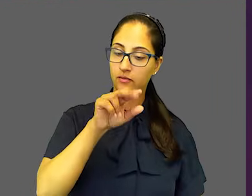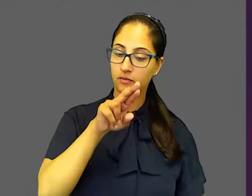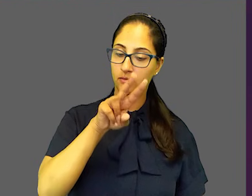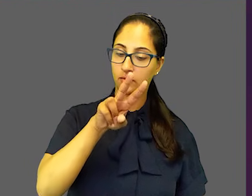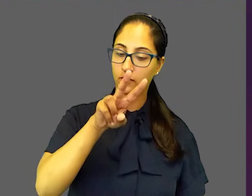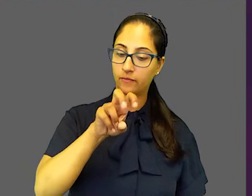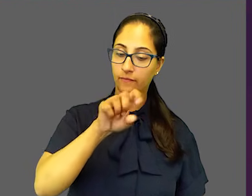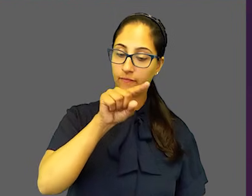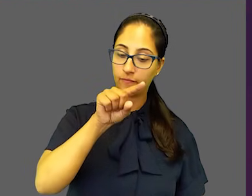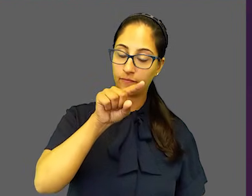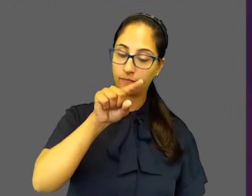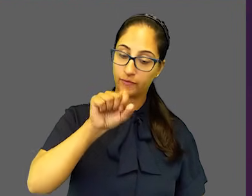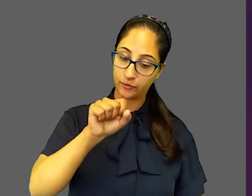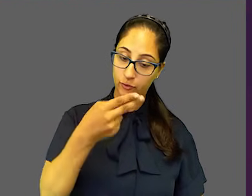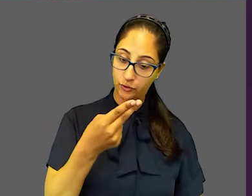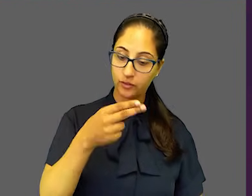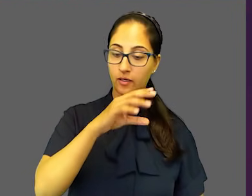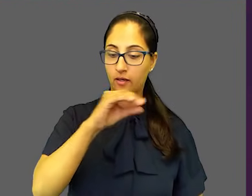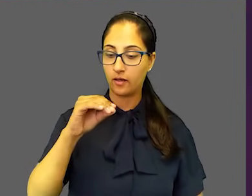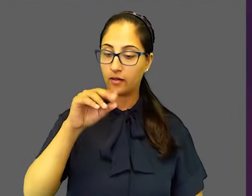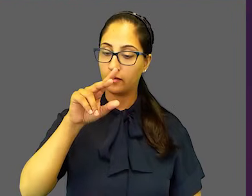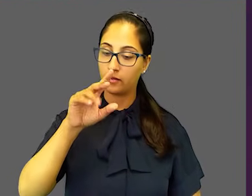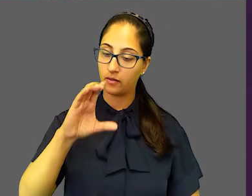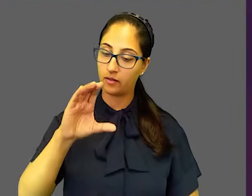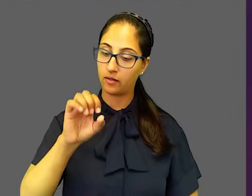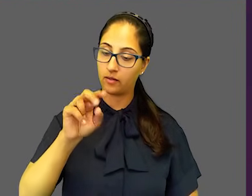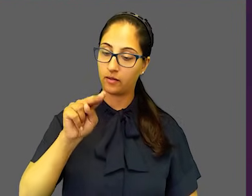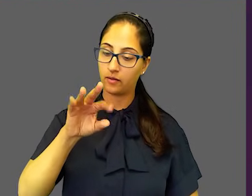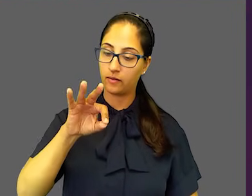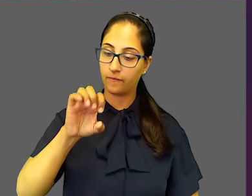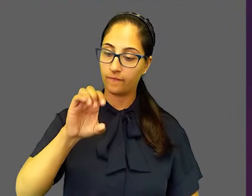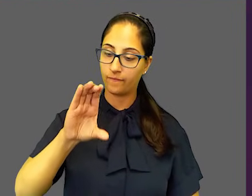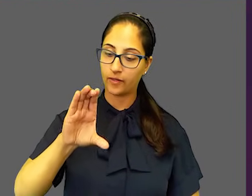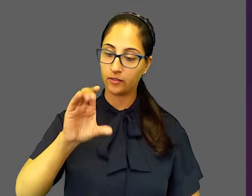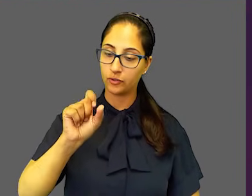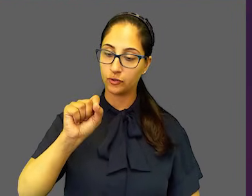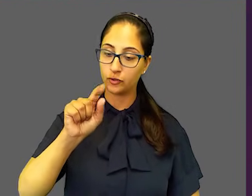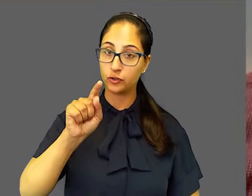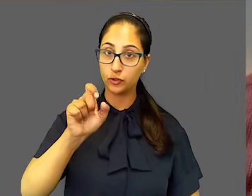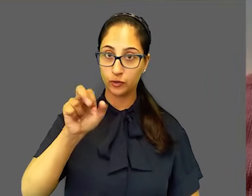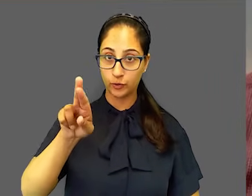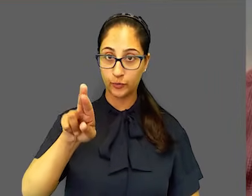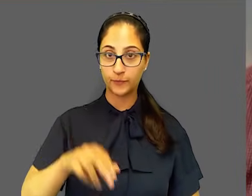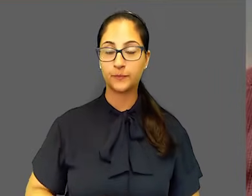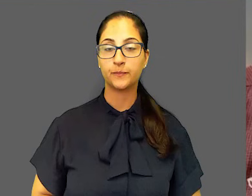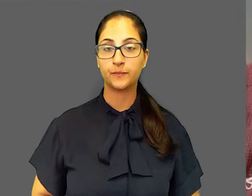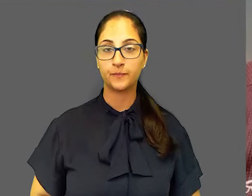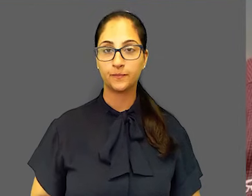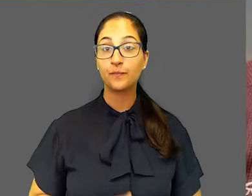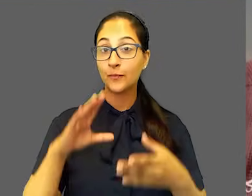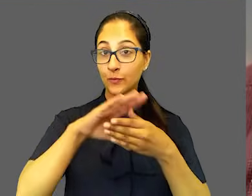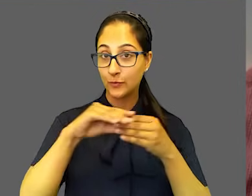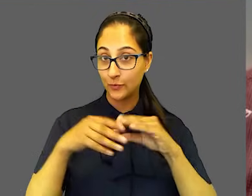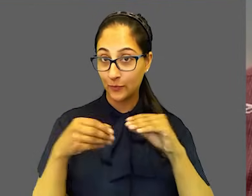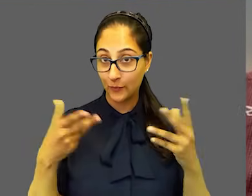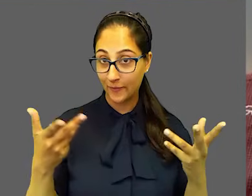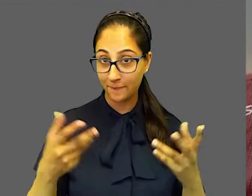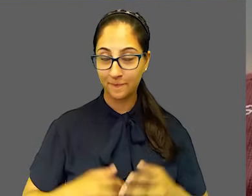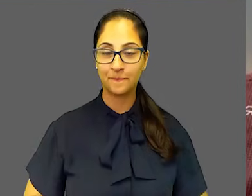Darwish and the Confectioner. Darwish as a Sufi member of a tariqah. So the story goes like